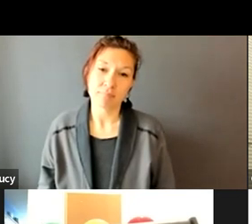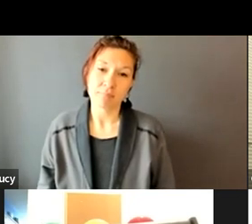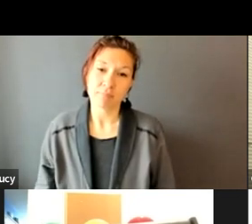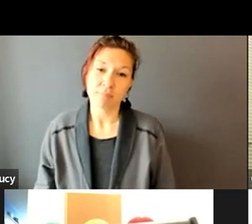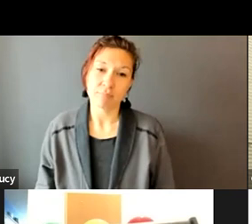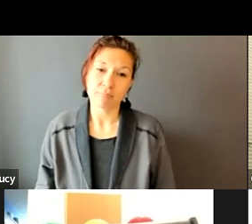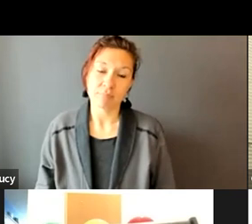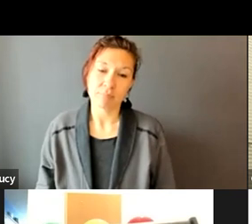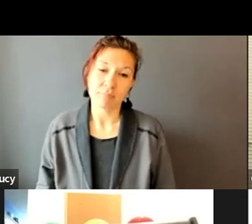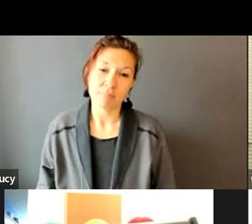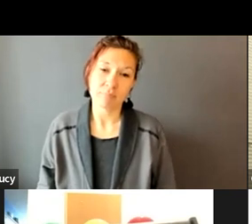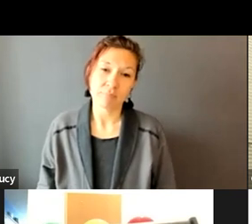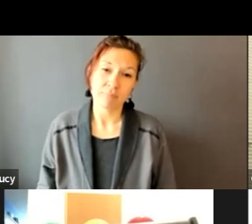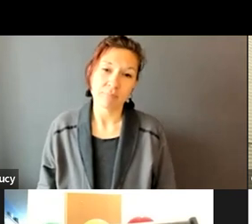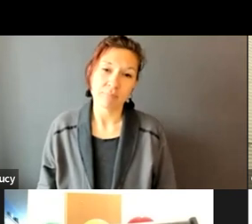Stephen